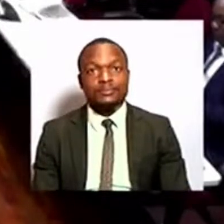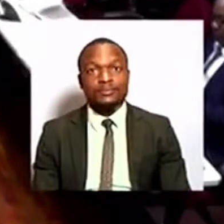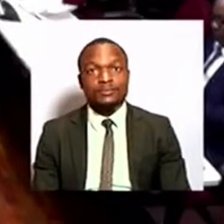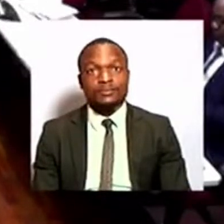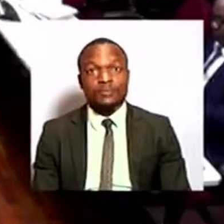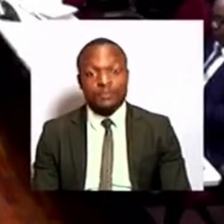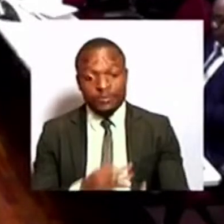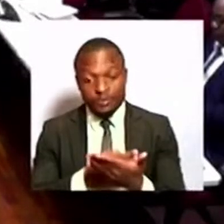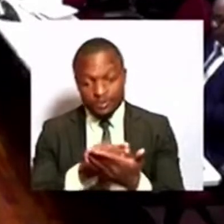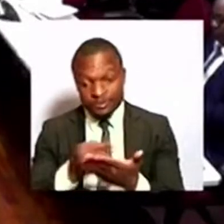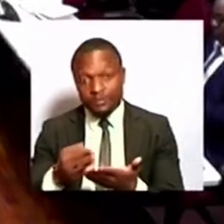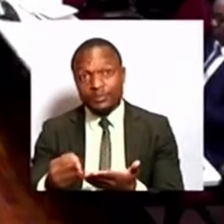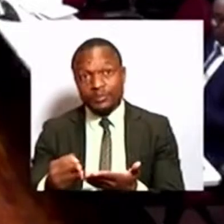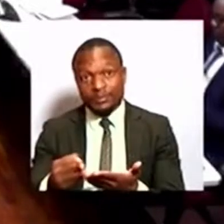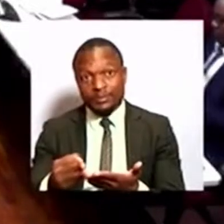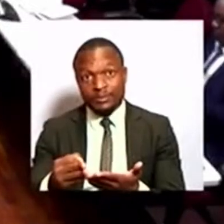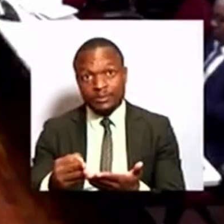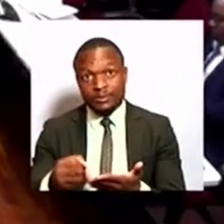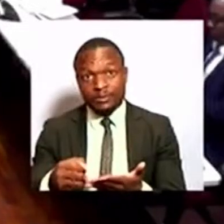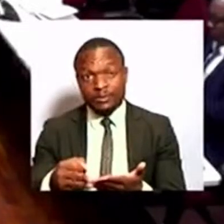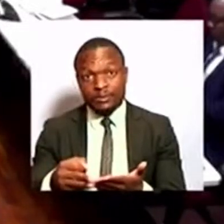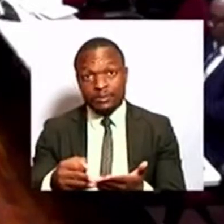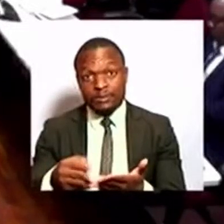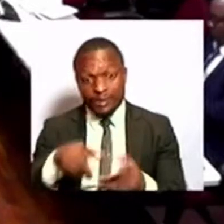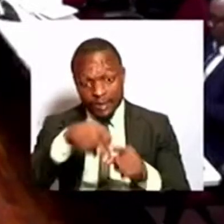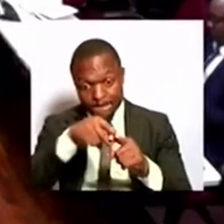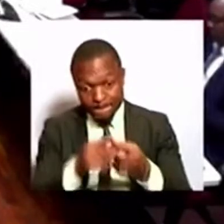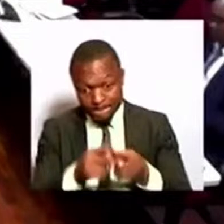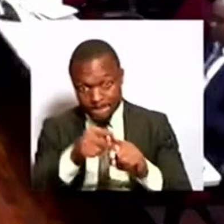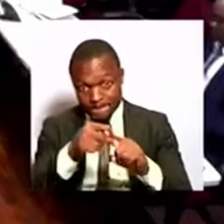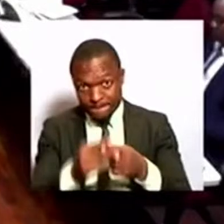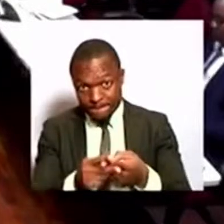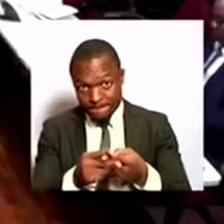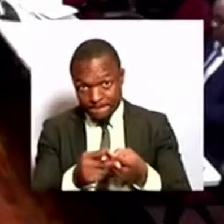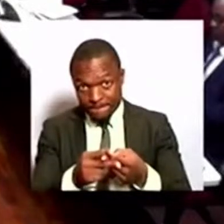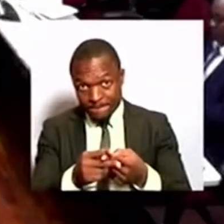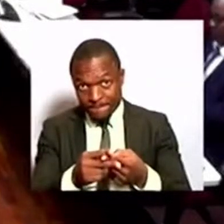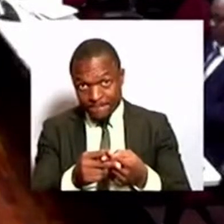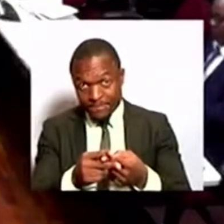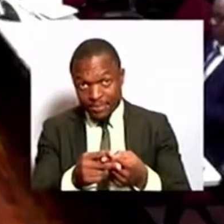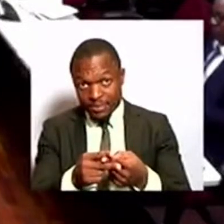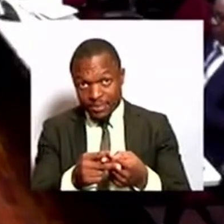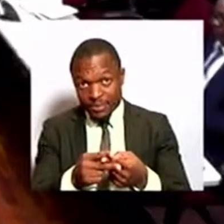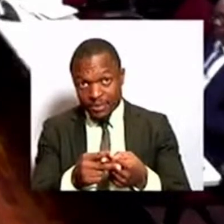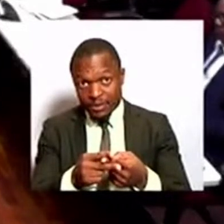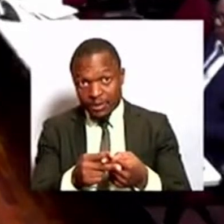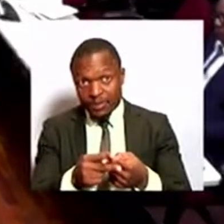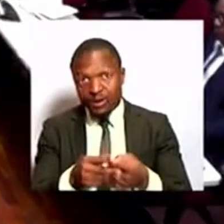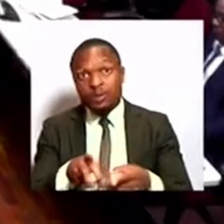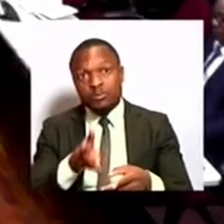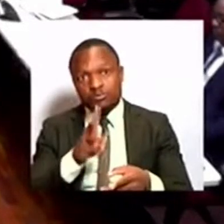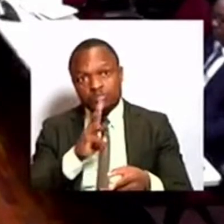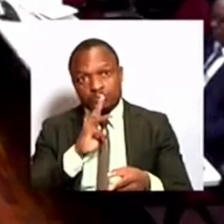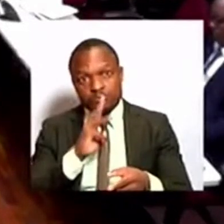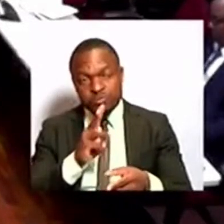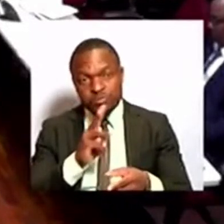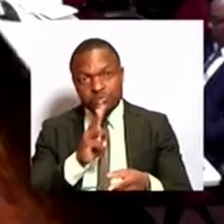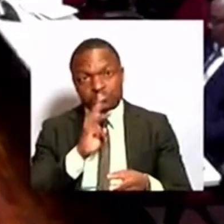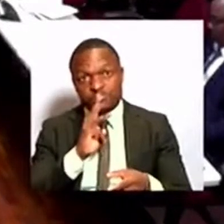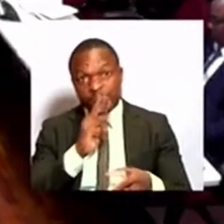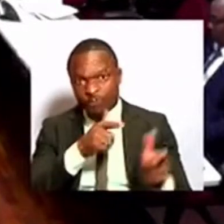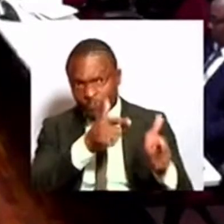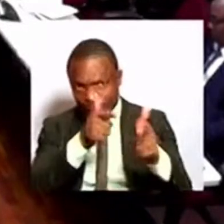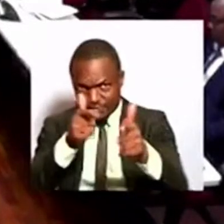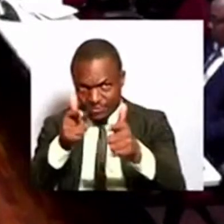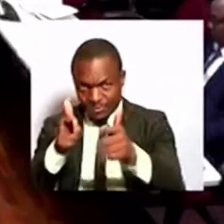on the failure to repair fire tenders. CSA was stating to your